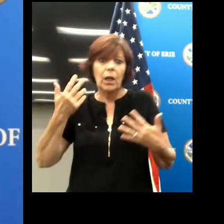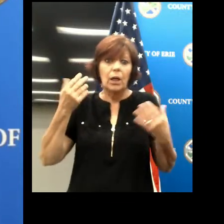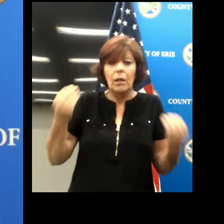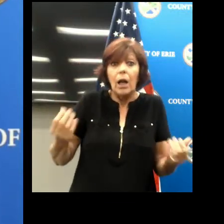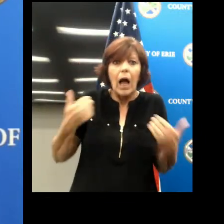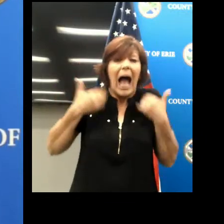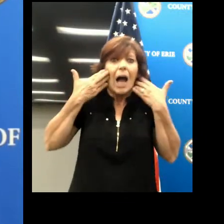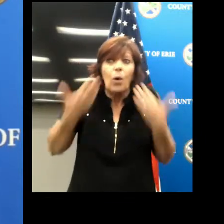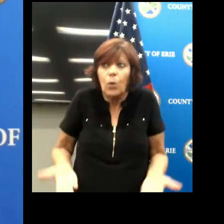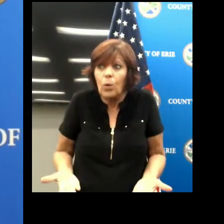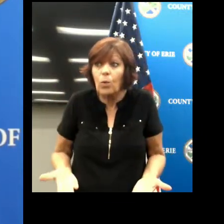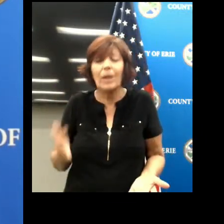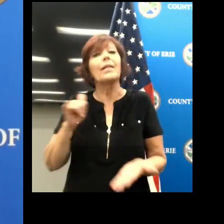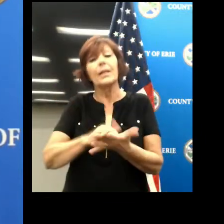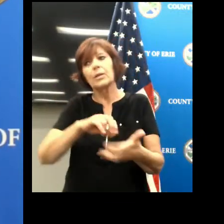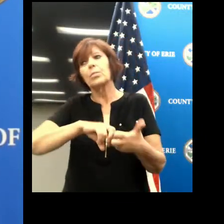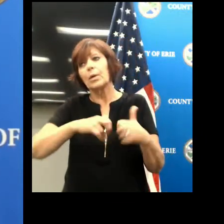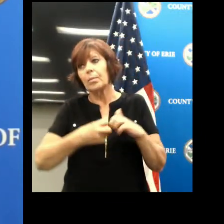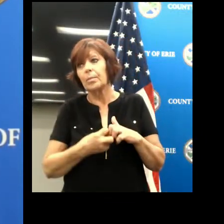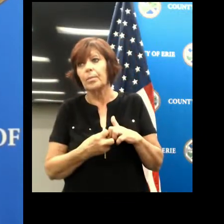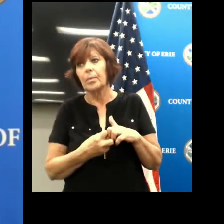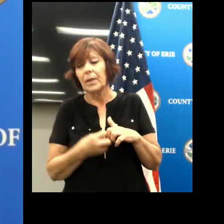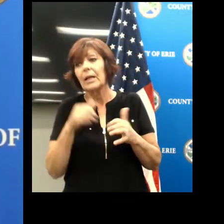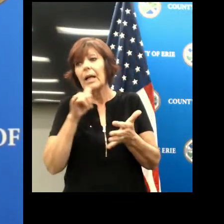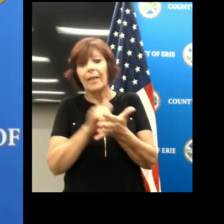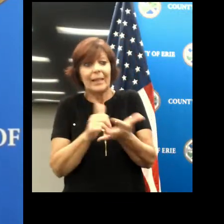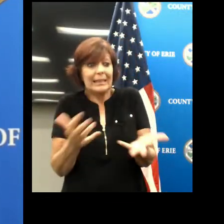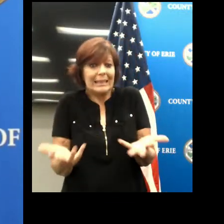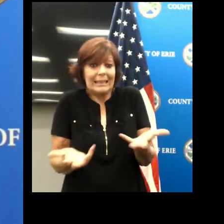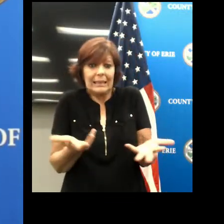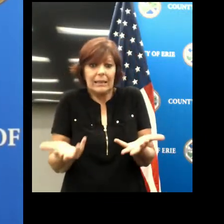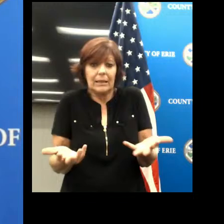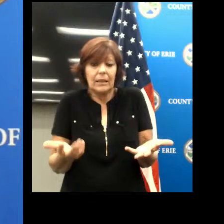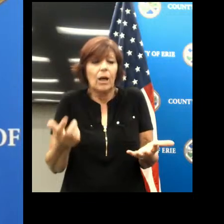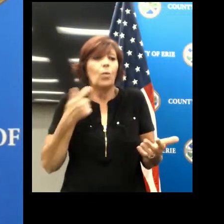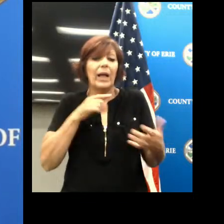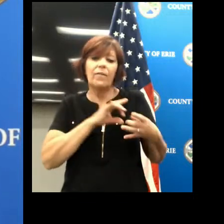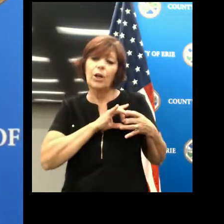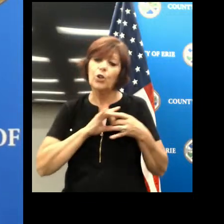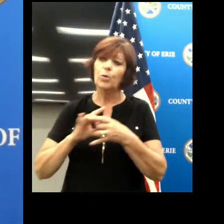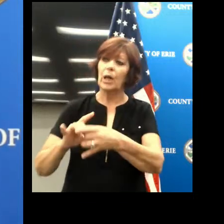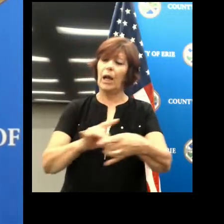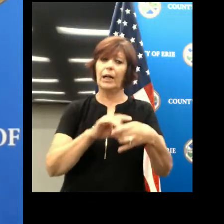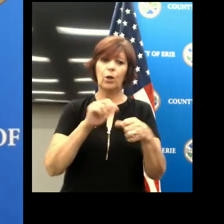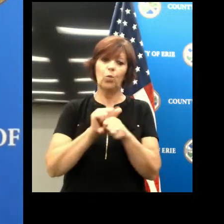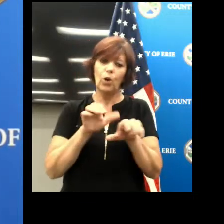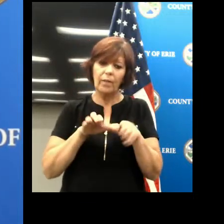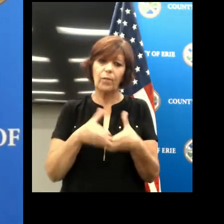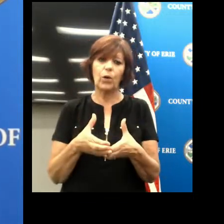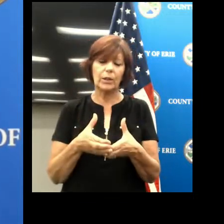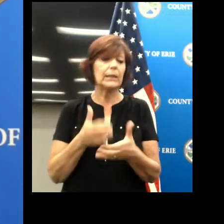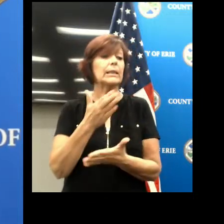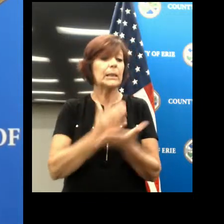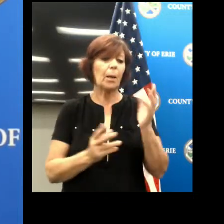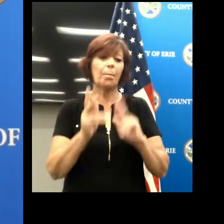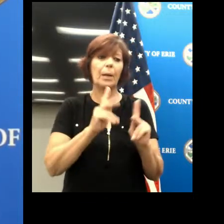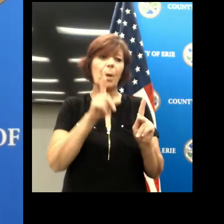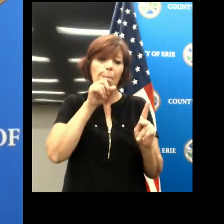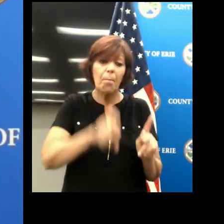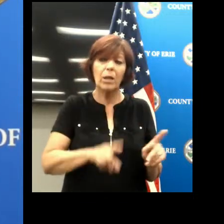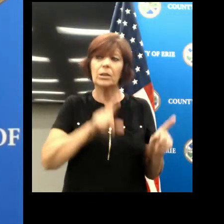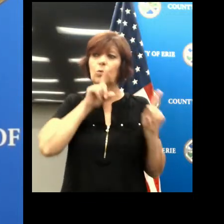week. And that's an issue, and that's what we're working from because we have a united workforce. And there's individuals who have to report to